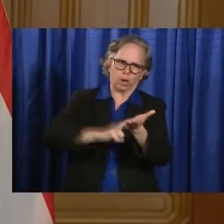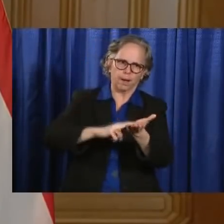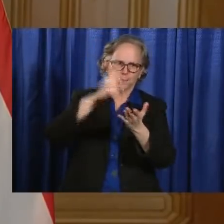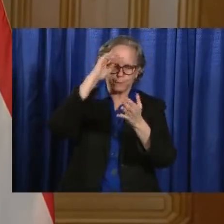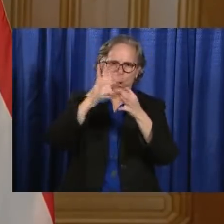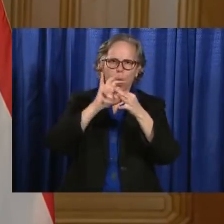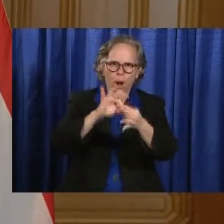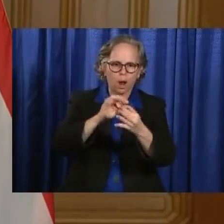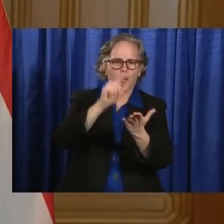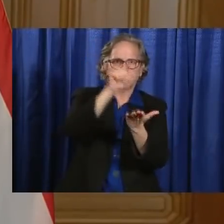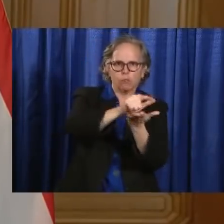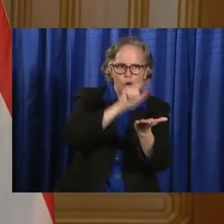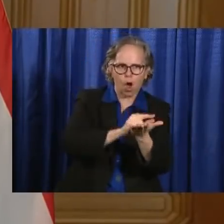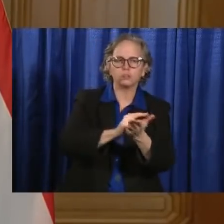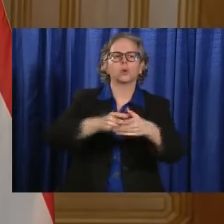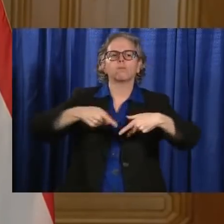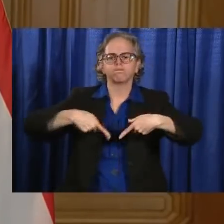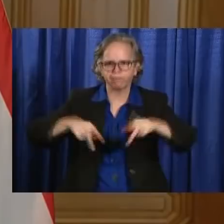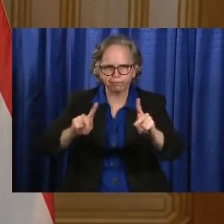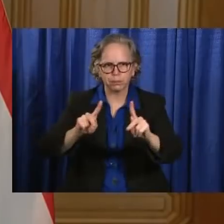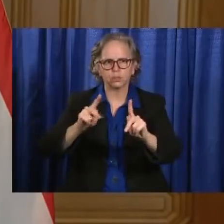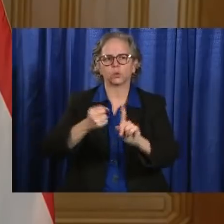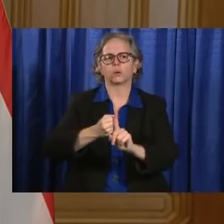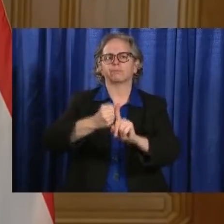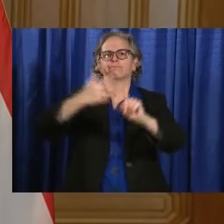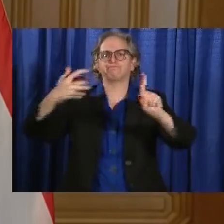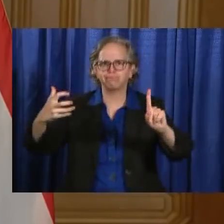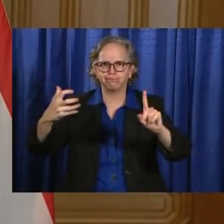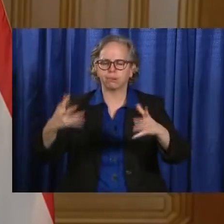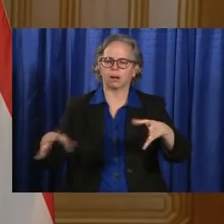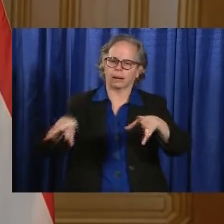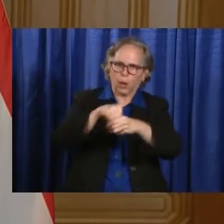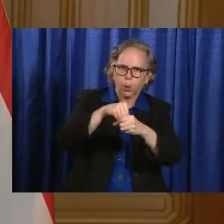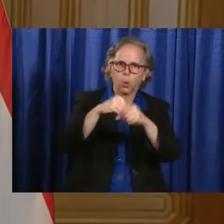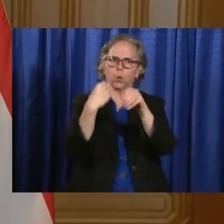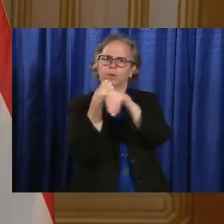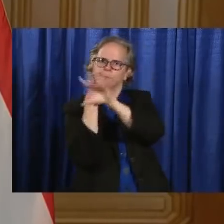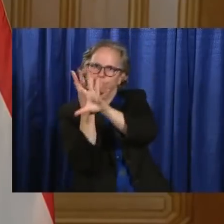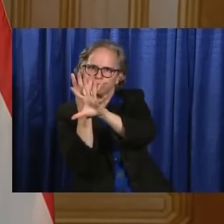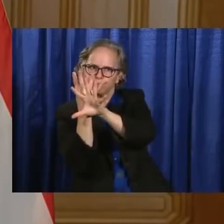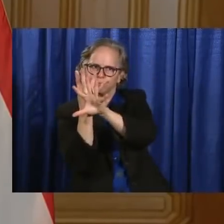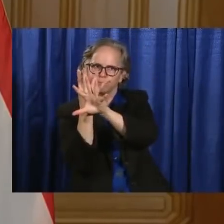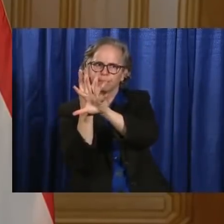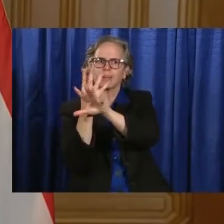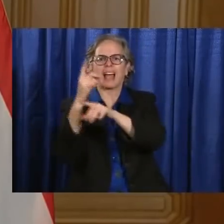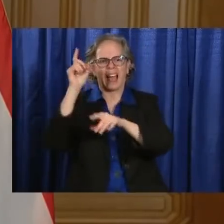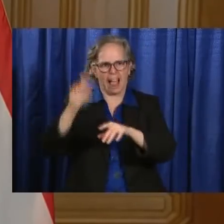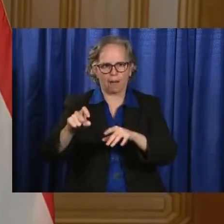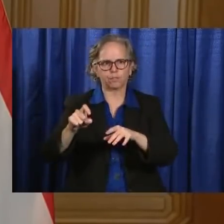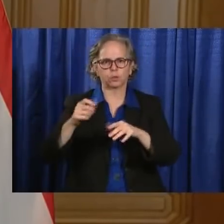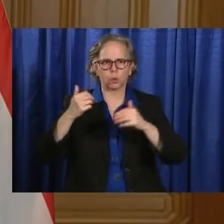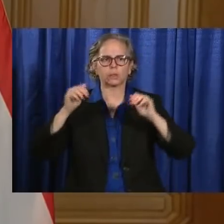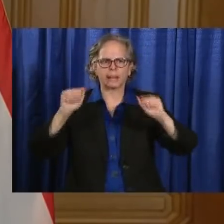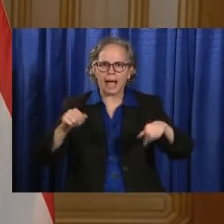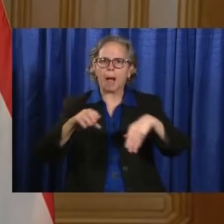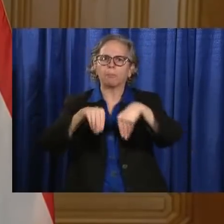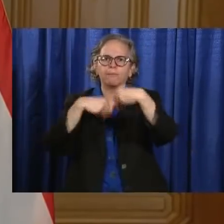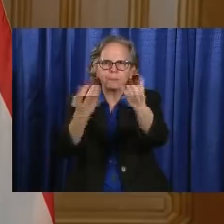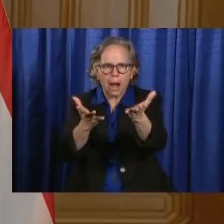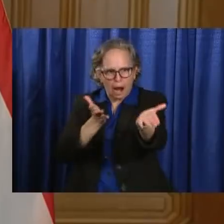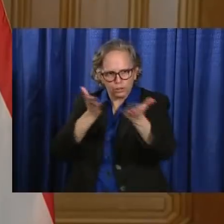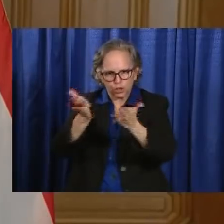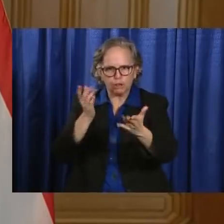from distance contacts is what we really need to do. We are certainly today doing things